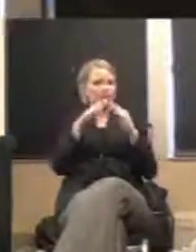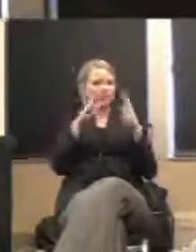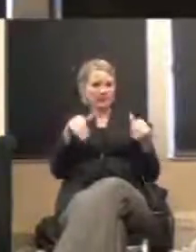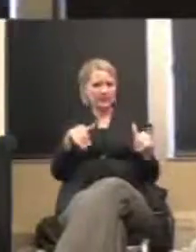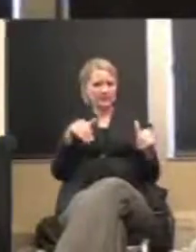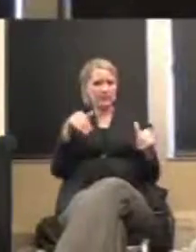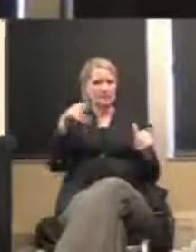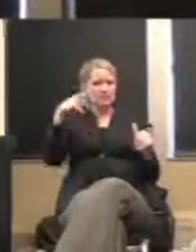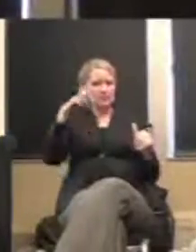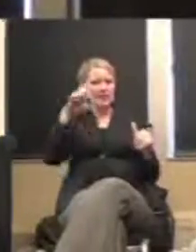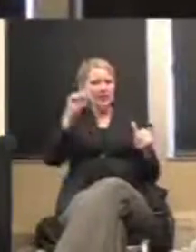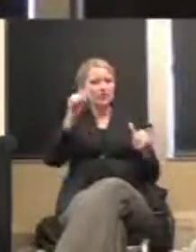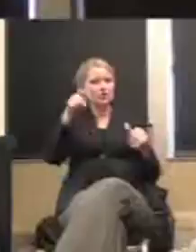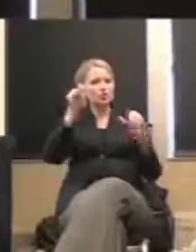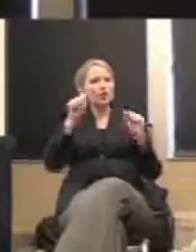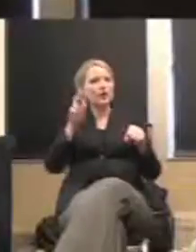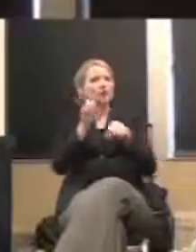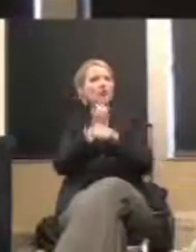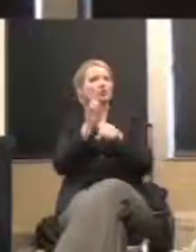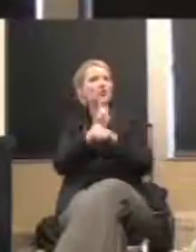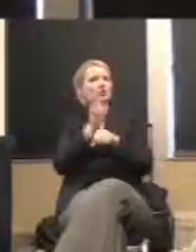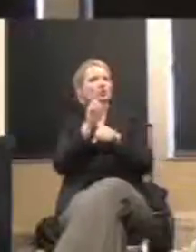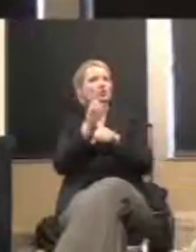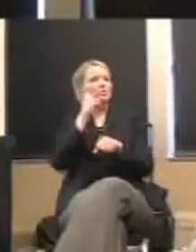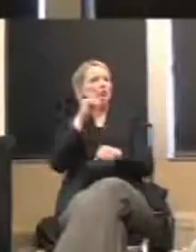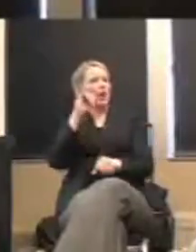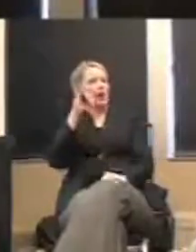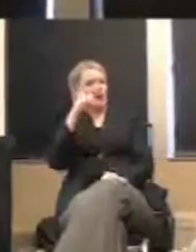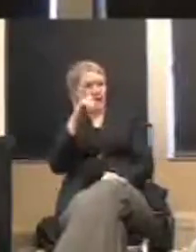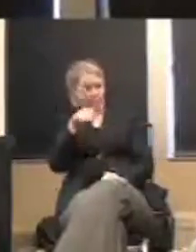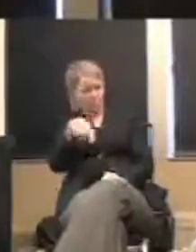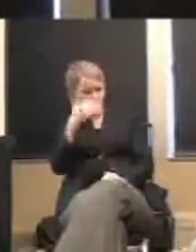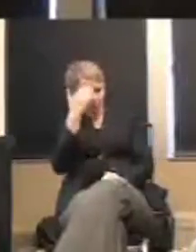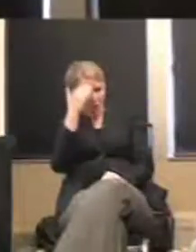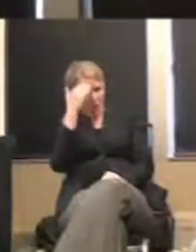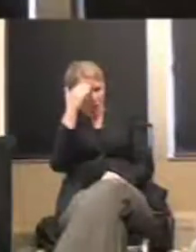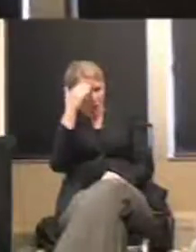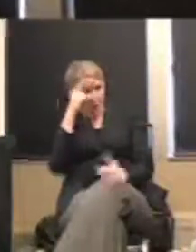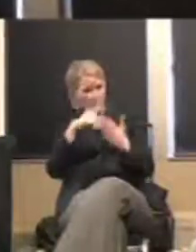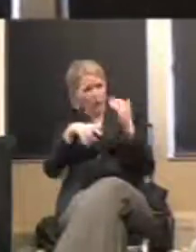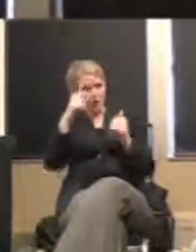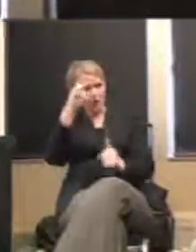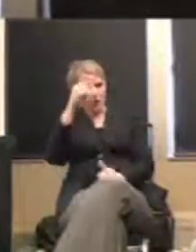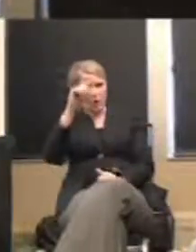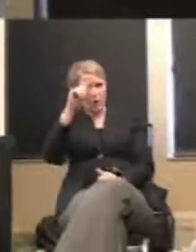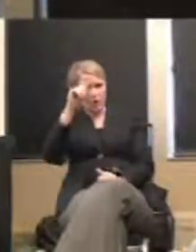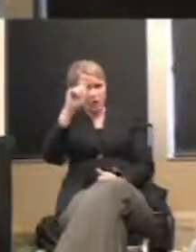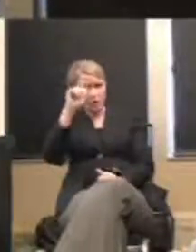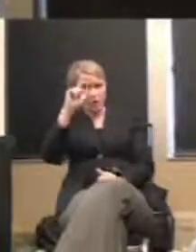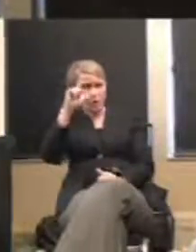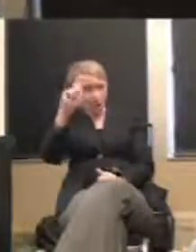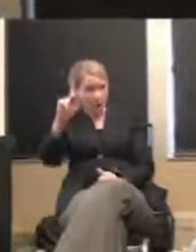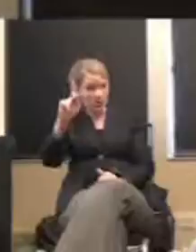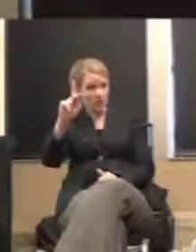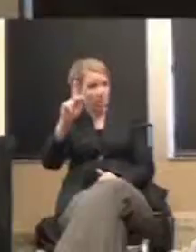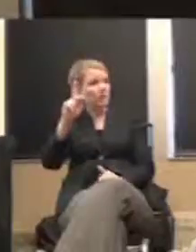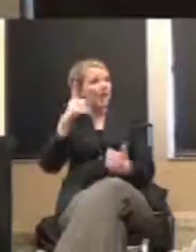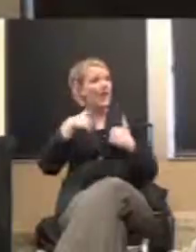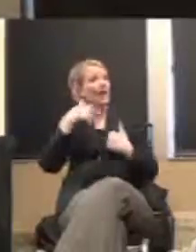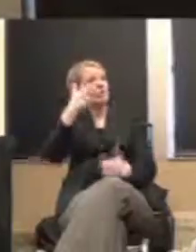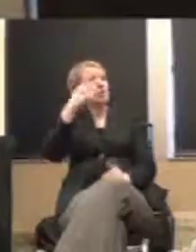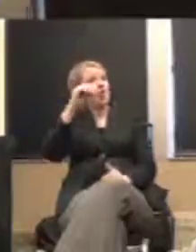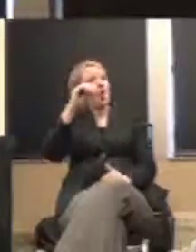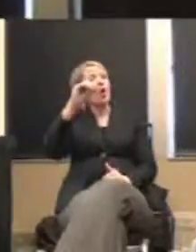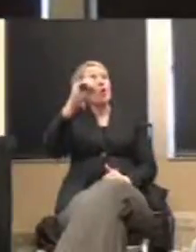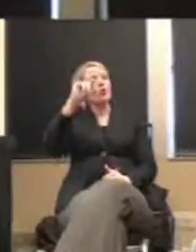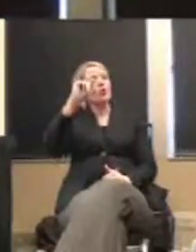PECS that you can use on the iPad. Are you all familiar with what a GoTalk is? Well, now there's GoTalk apps on the